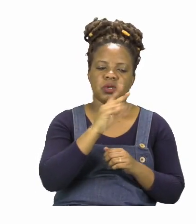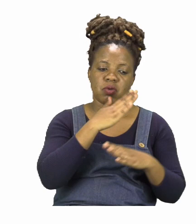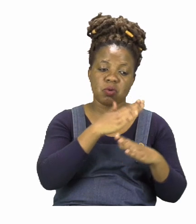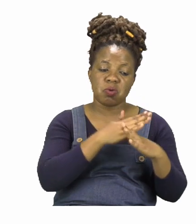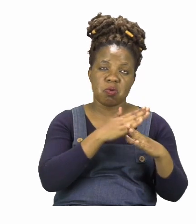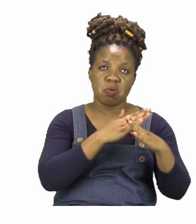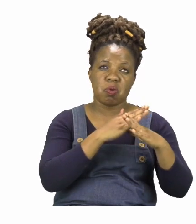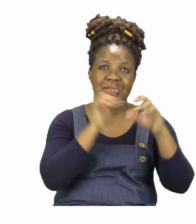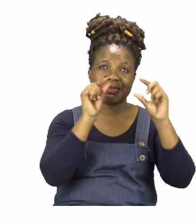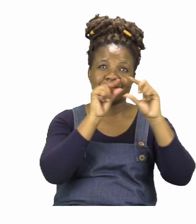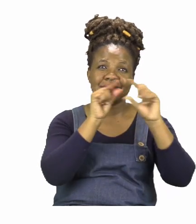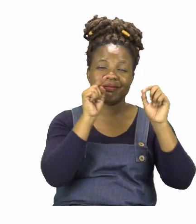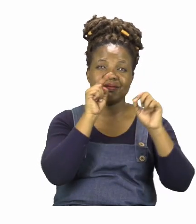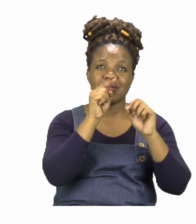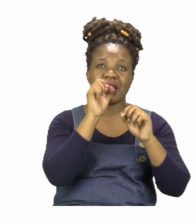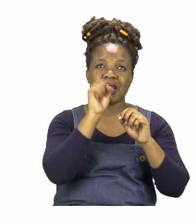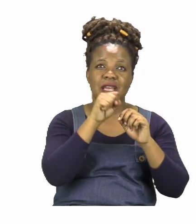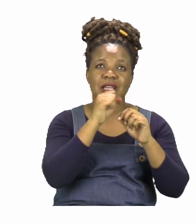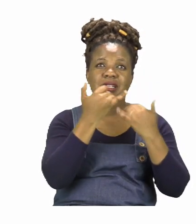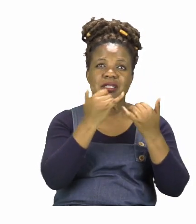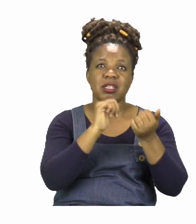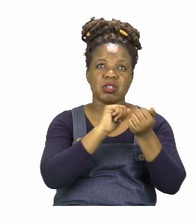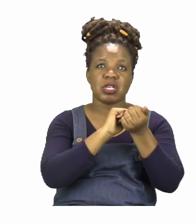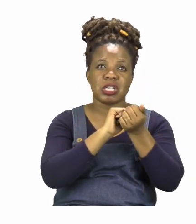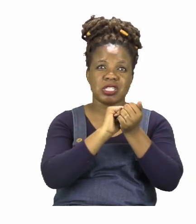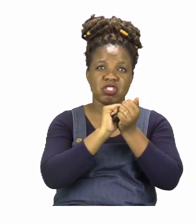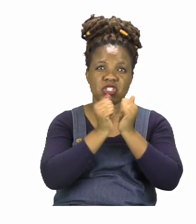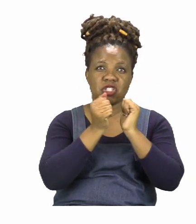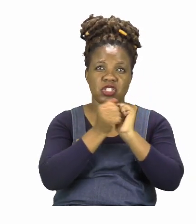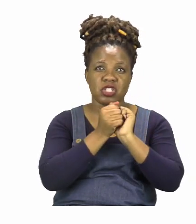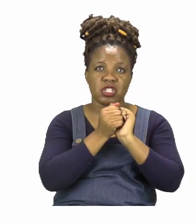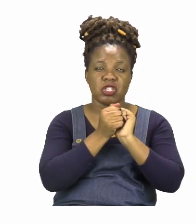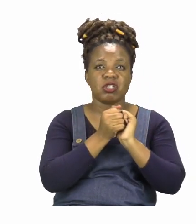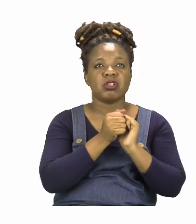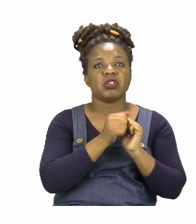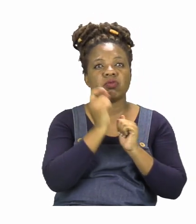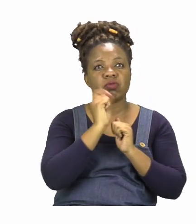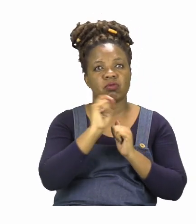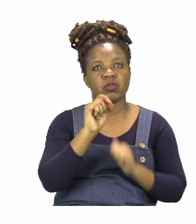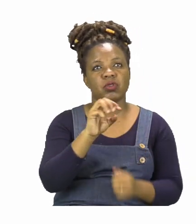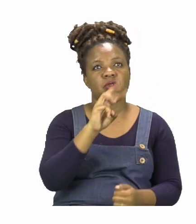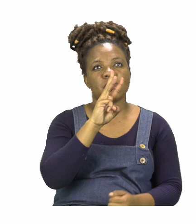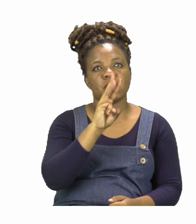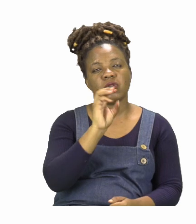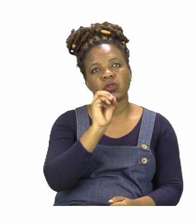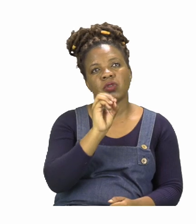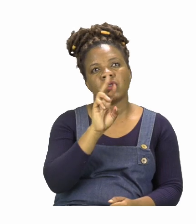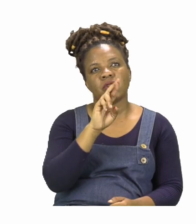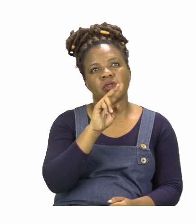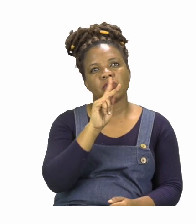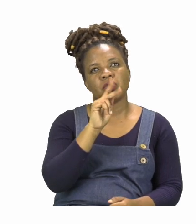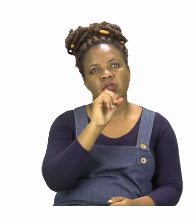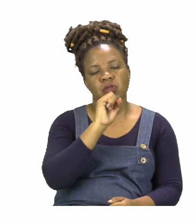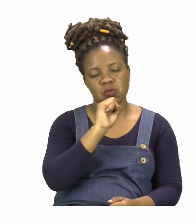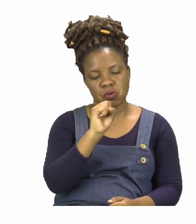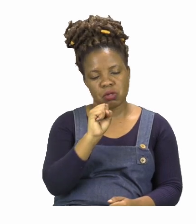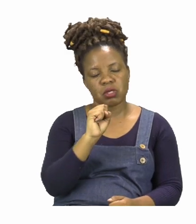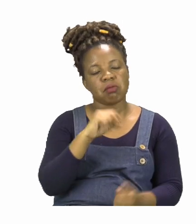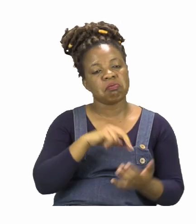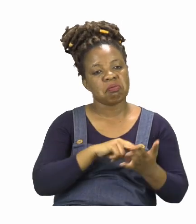work. So work has been changed to works, which means it's a continuous action. He